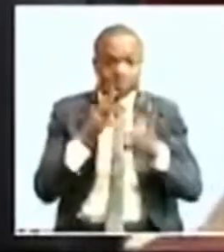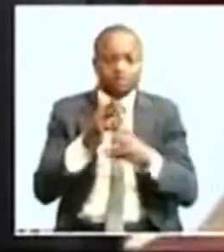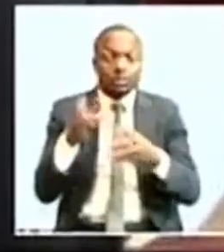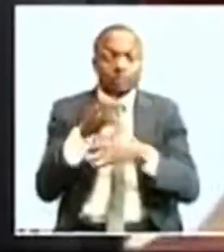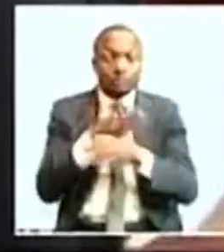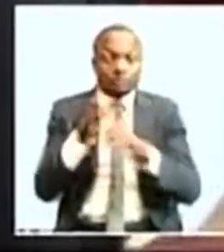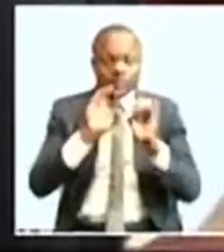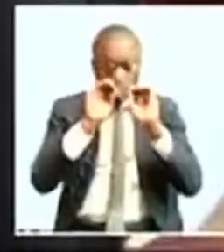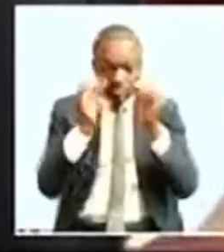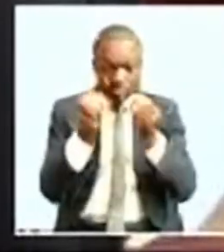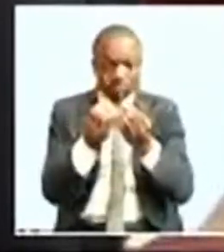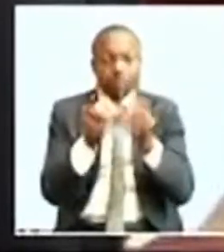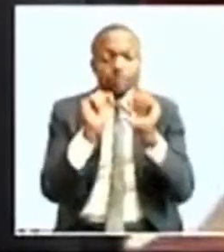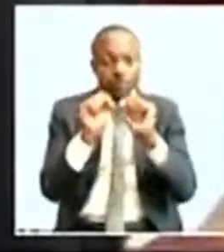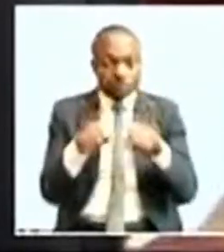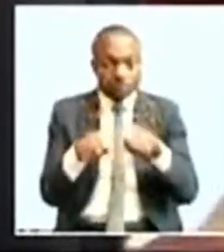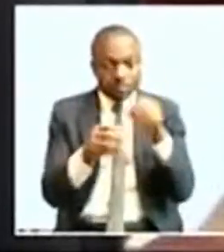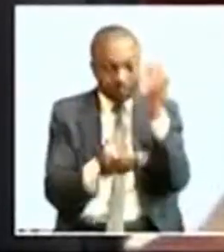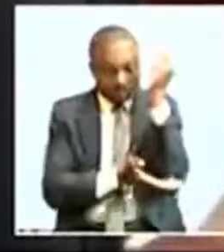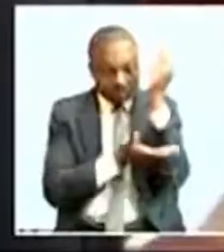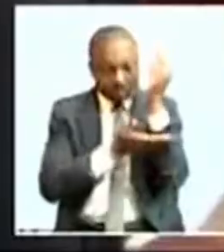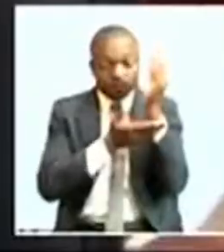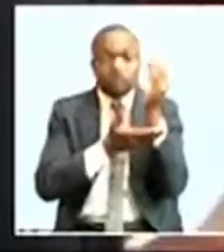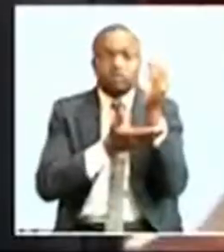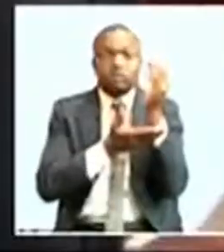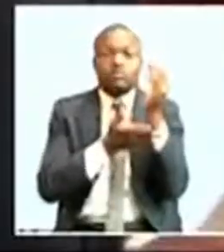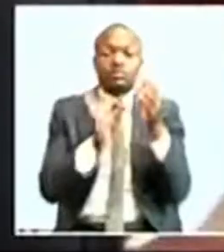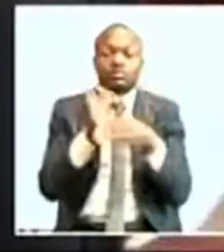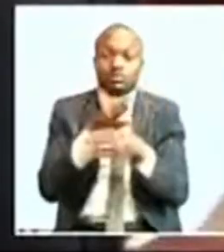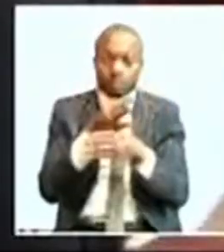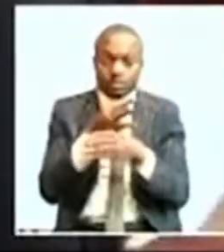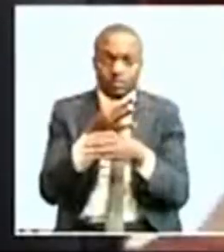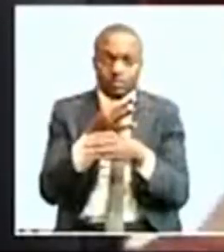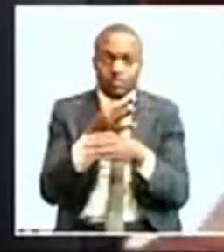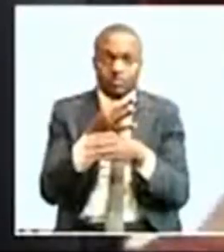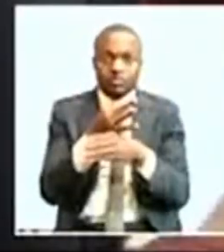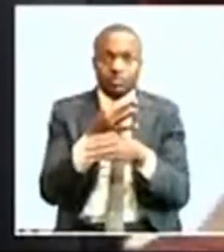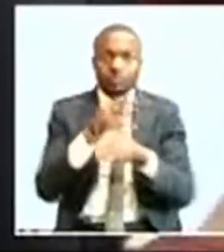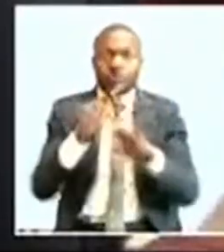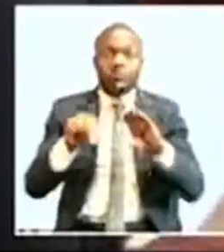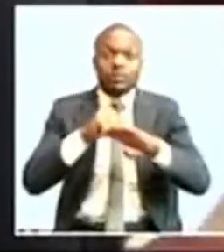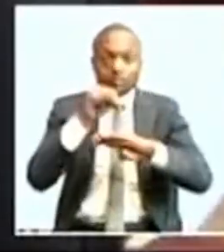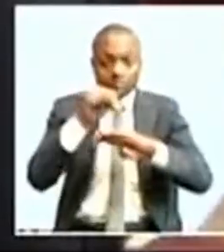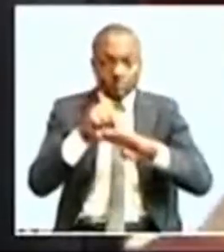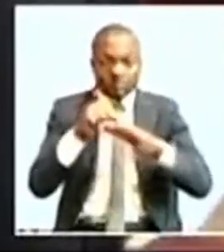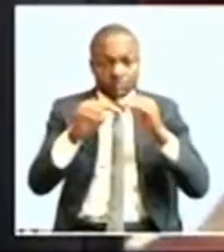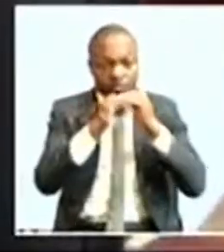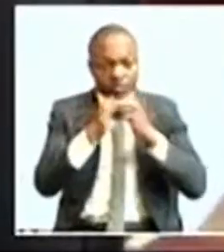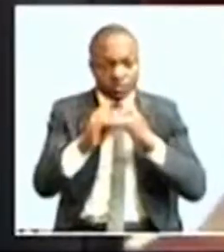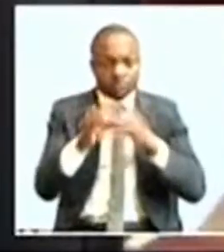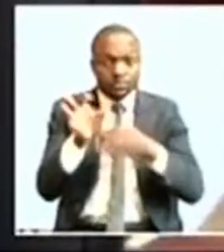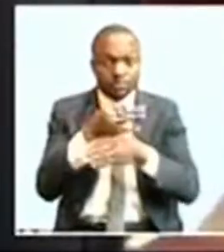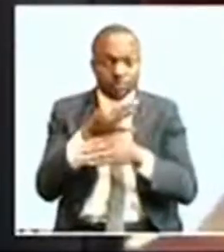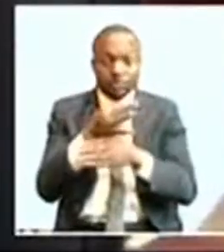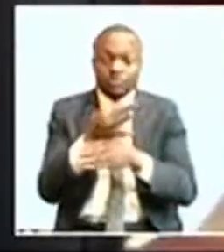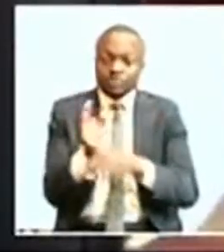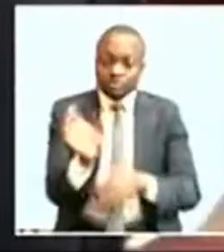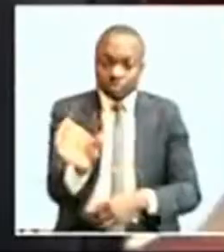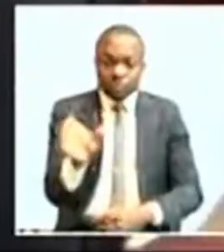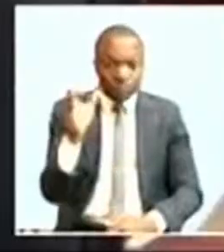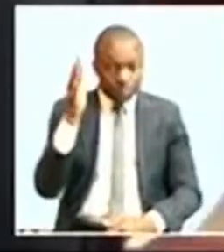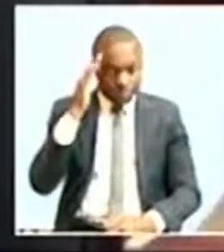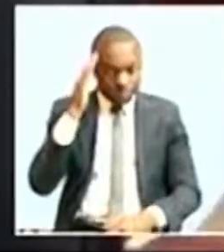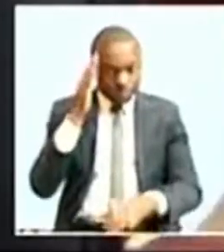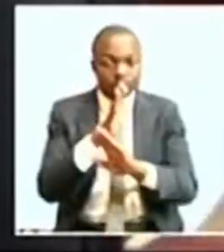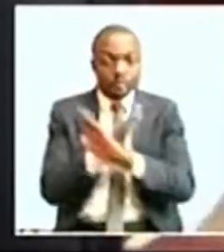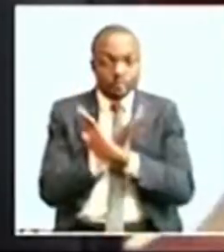Organization mechanisms, which could then enhance fisheries governance at national and regional levels. The fisheries subsector, as we know, for